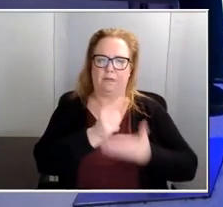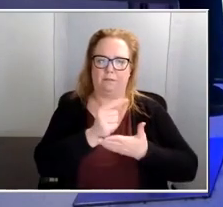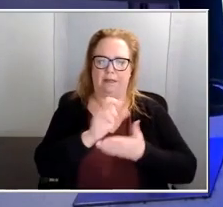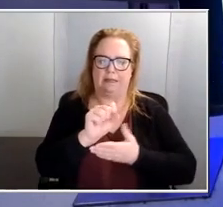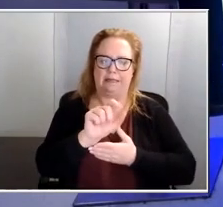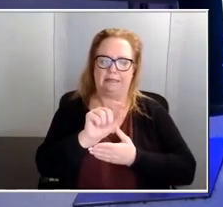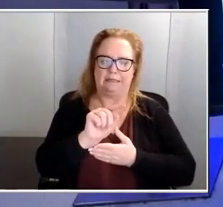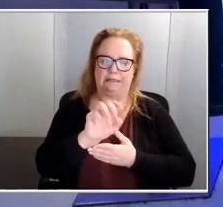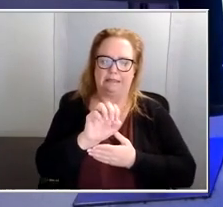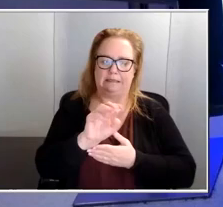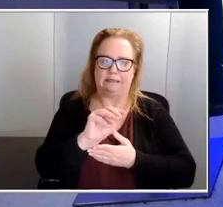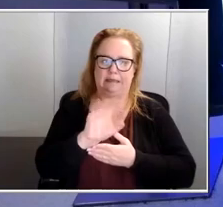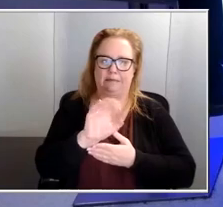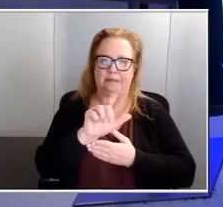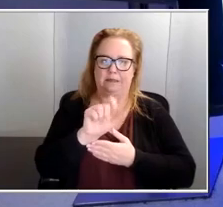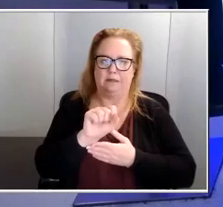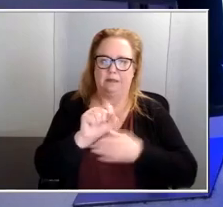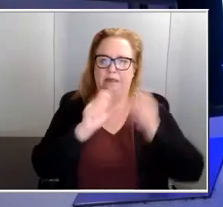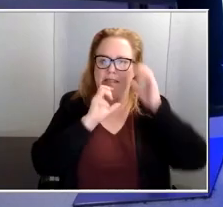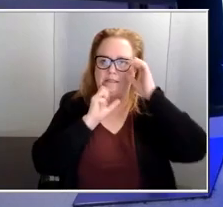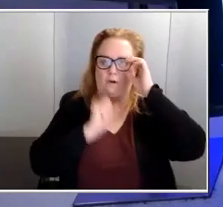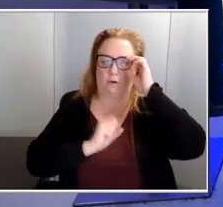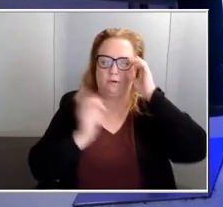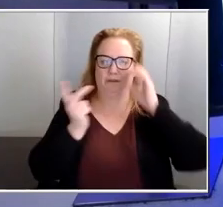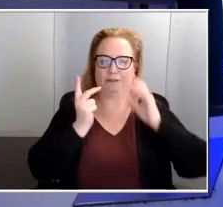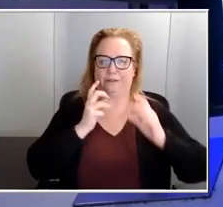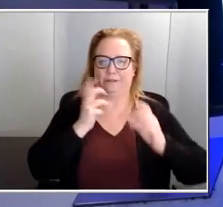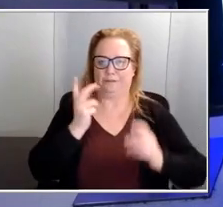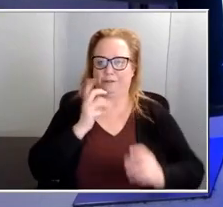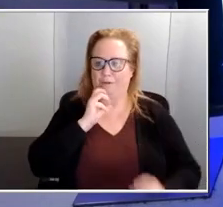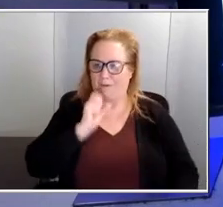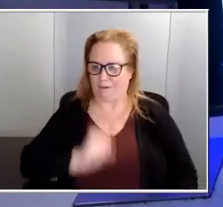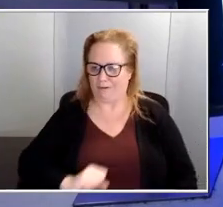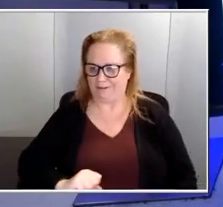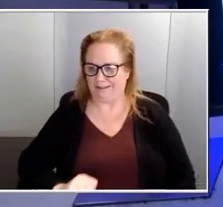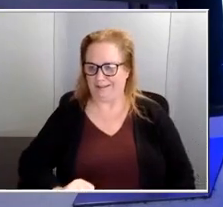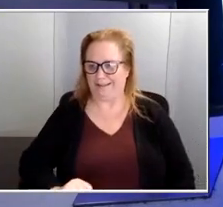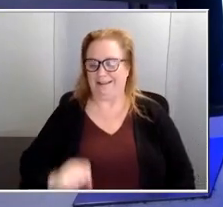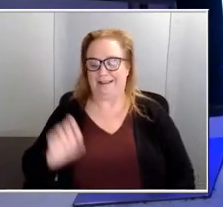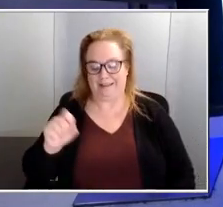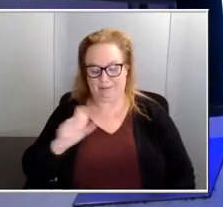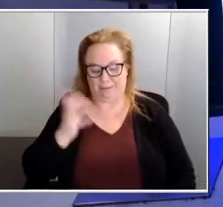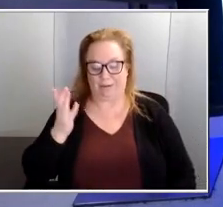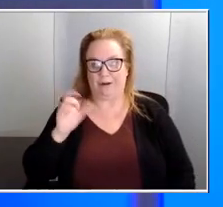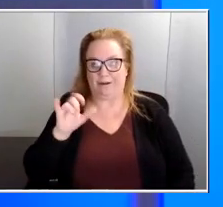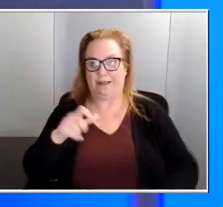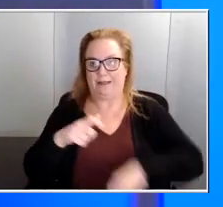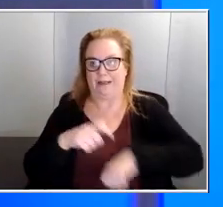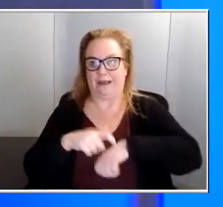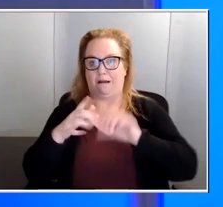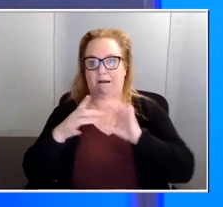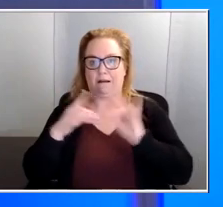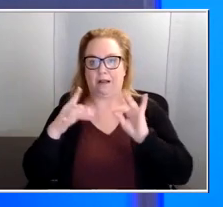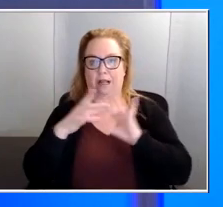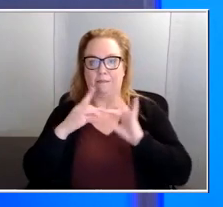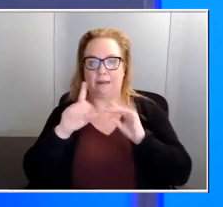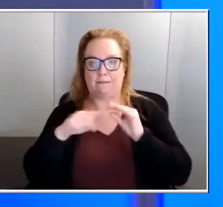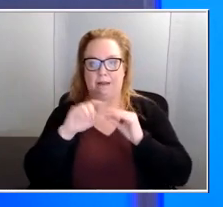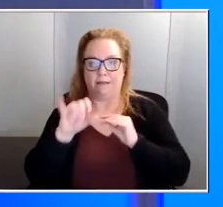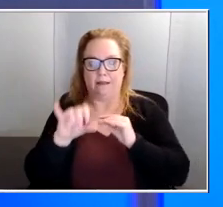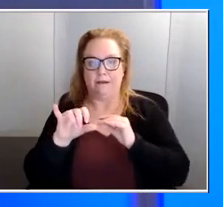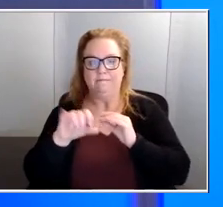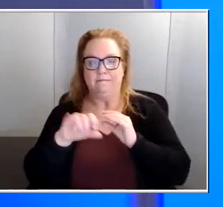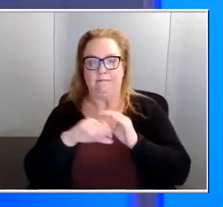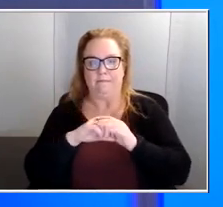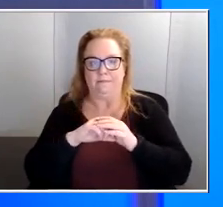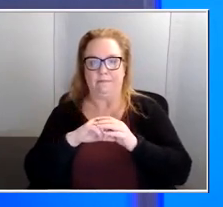transplants, he just called you old because you and yes. I were here when yes. stem cell transplant started. Absolutely. And I'll just comment about that. In the